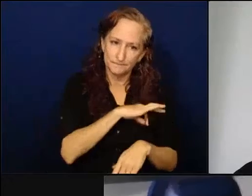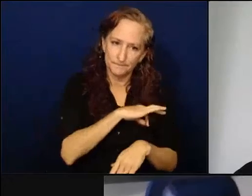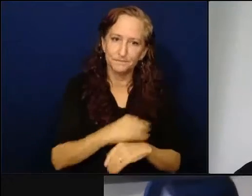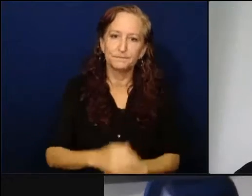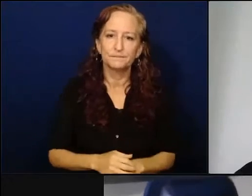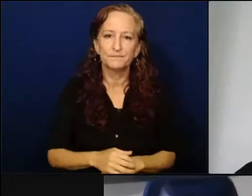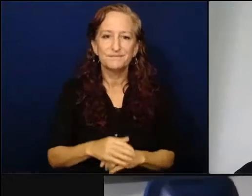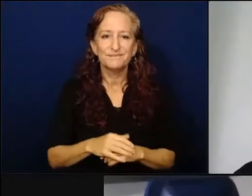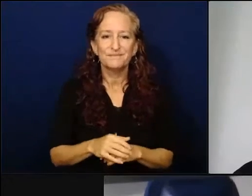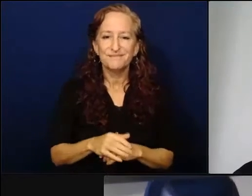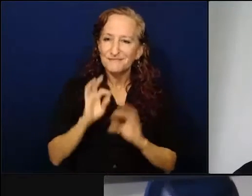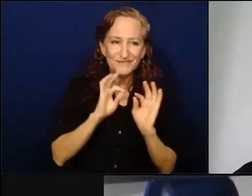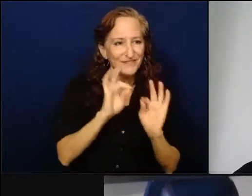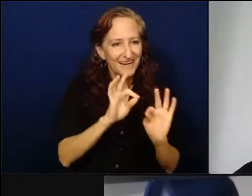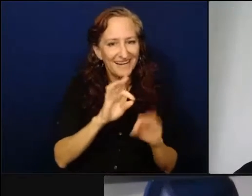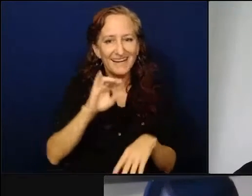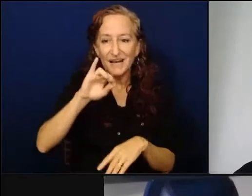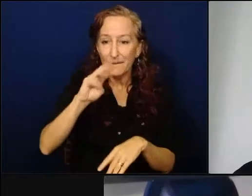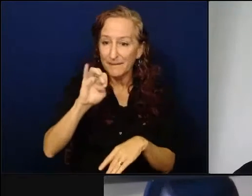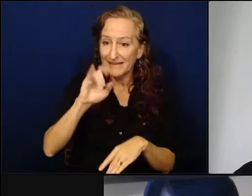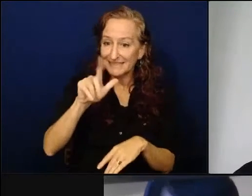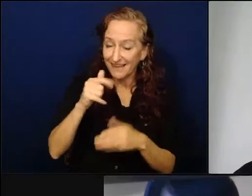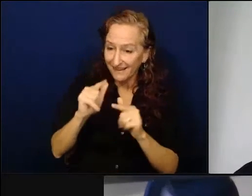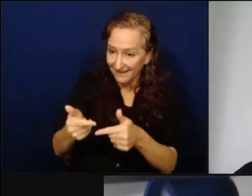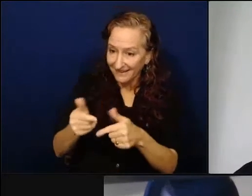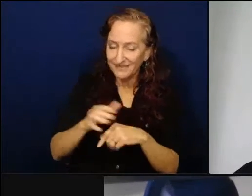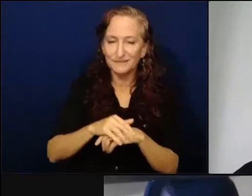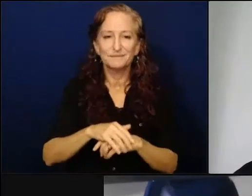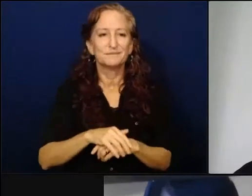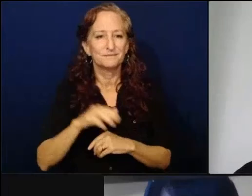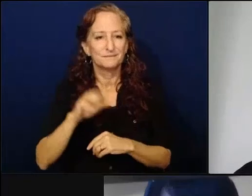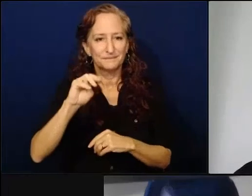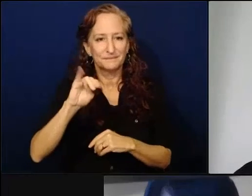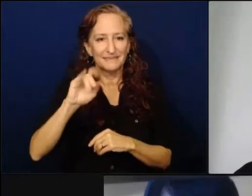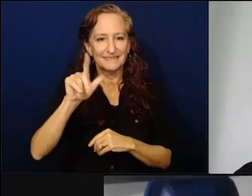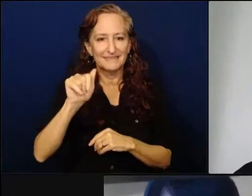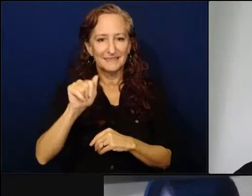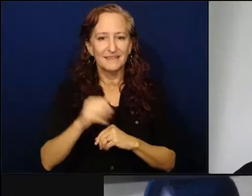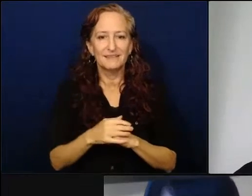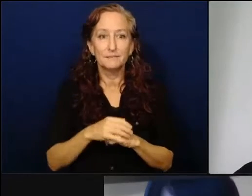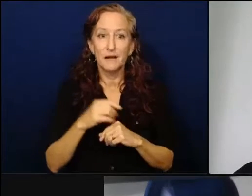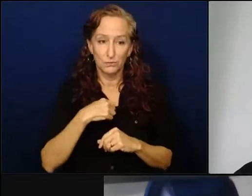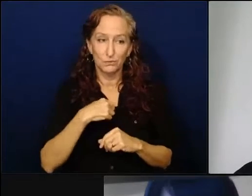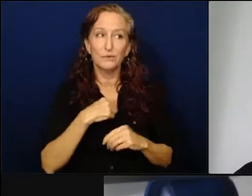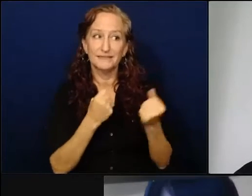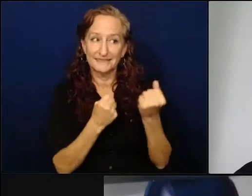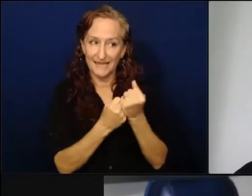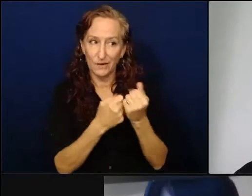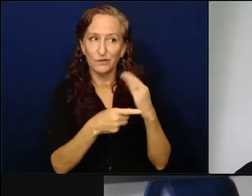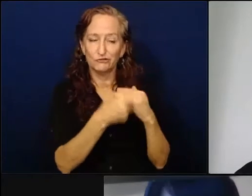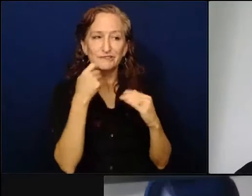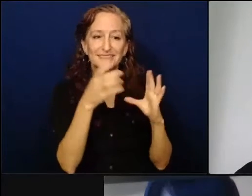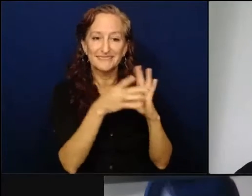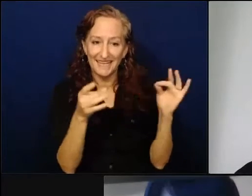Melissa, what about you? I would second that, and I'd add to it that it is really important to heed all of the